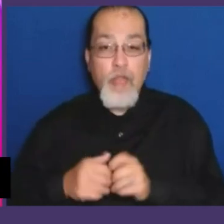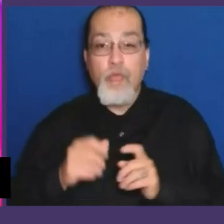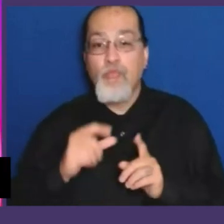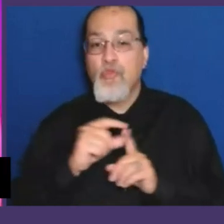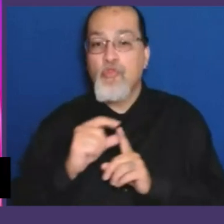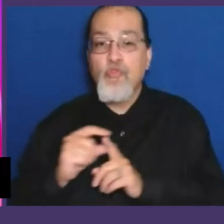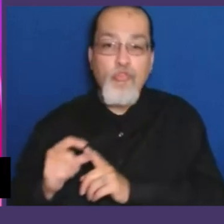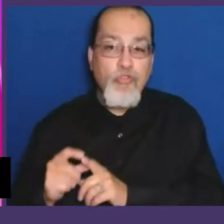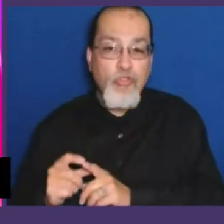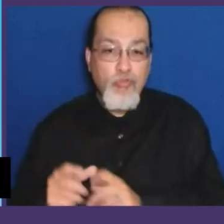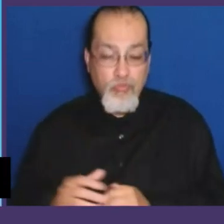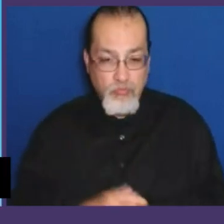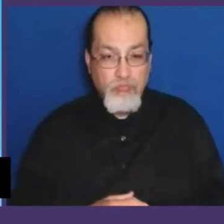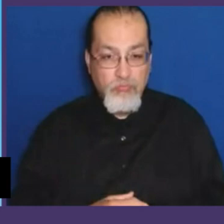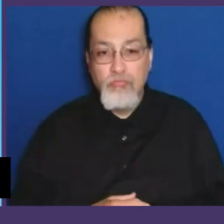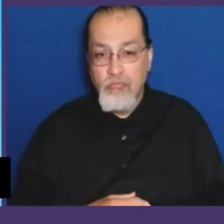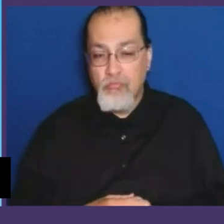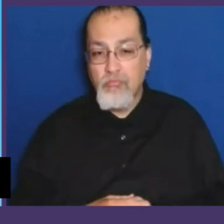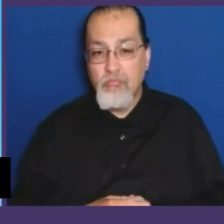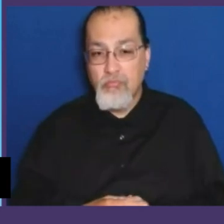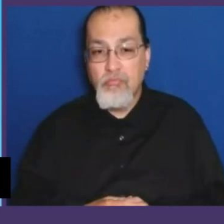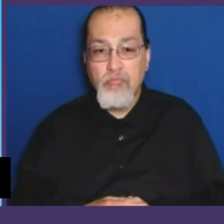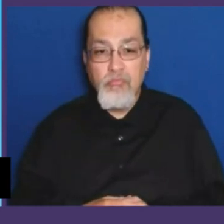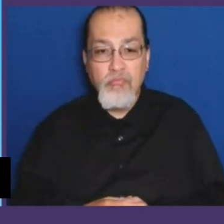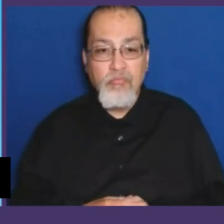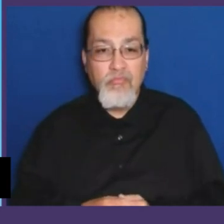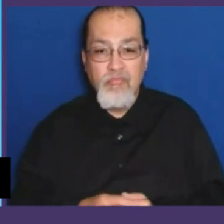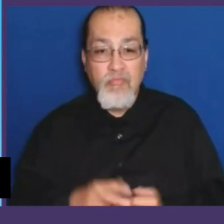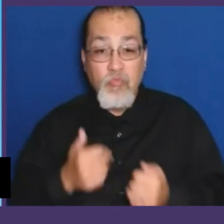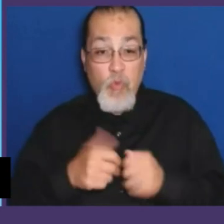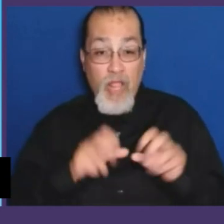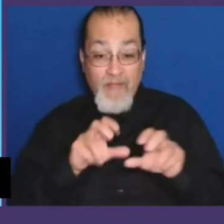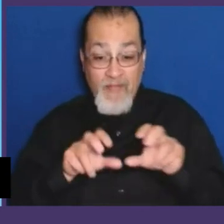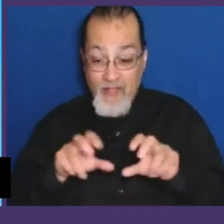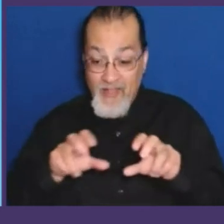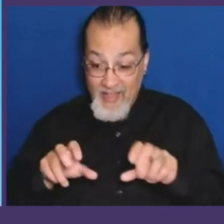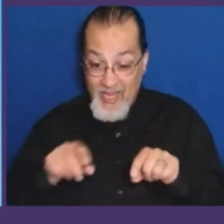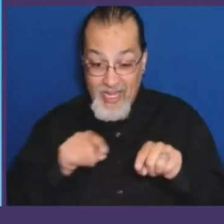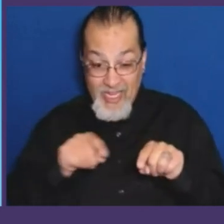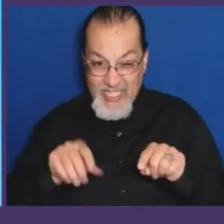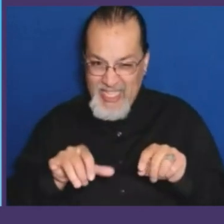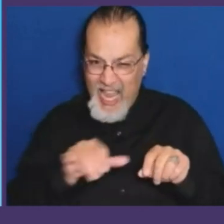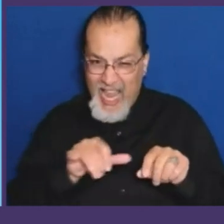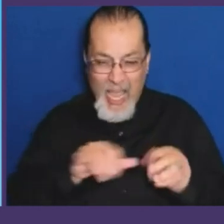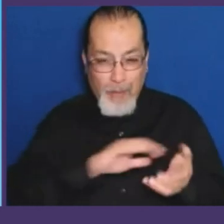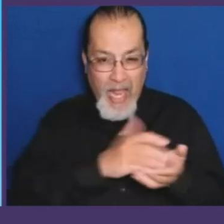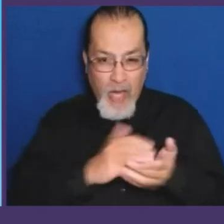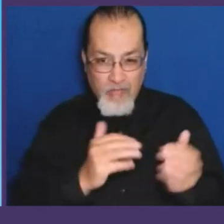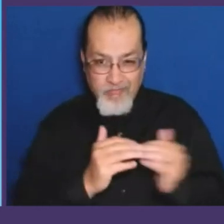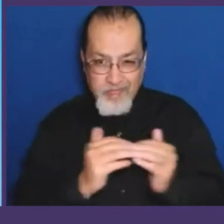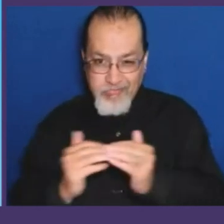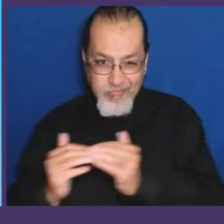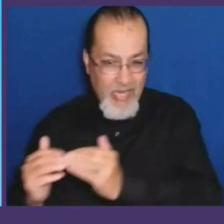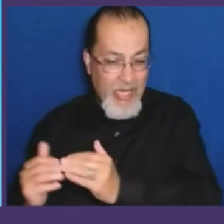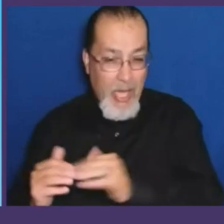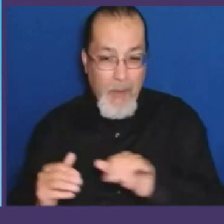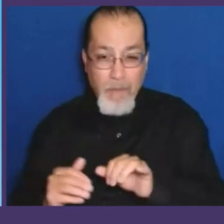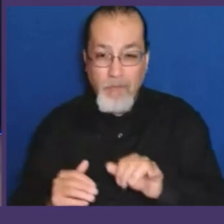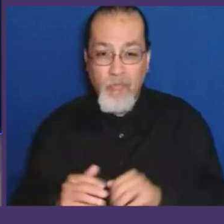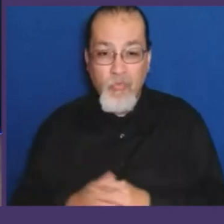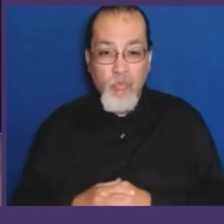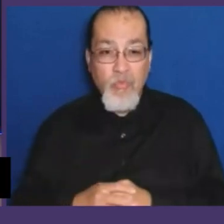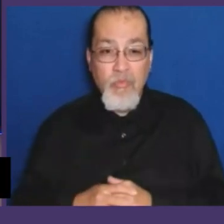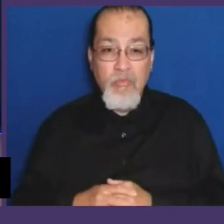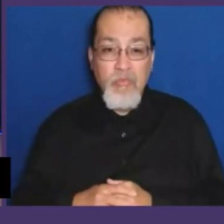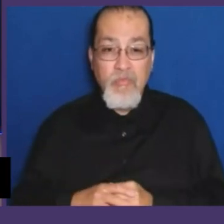too much work per token. So, and also in particular, basically these transformers are just like token simulators. So they don't know what they don't